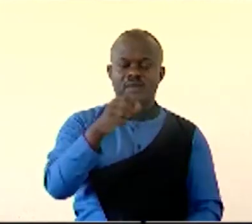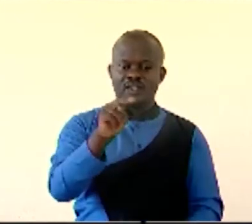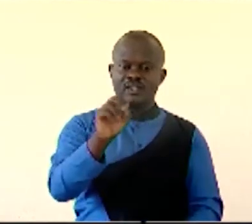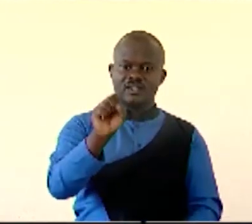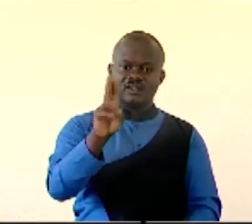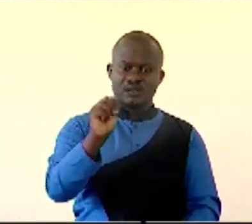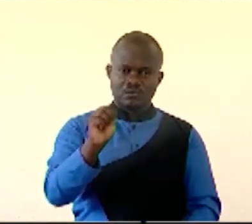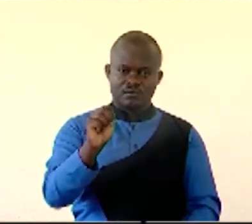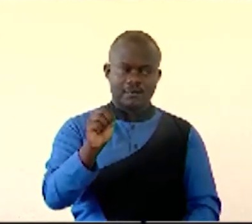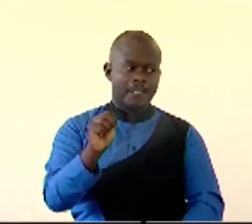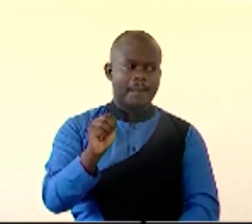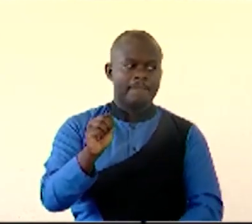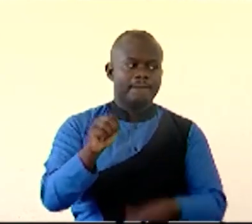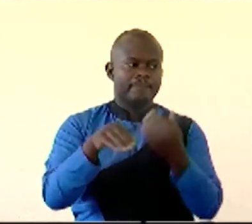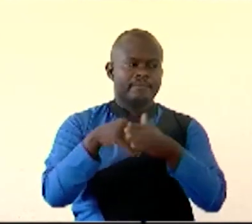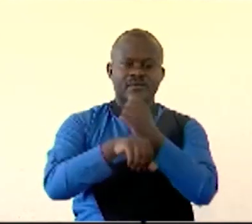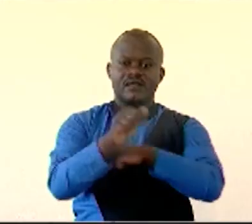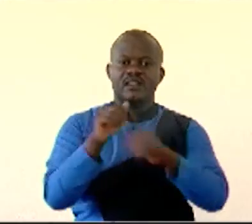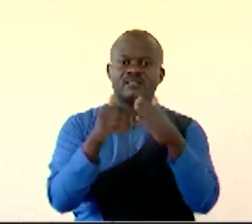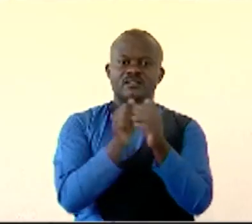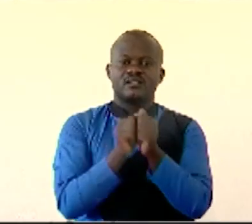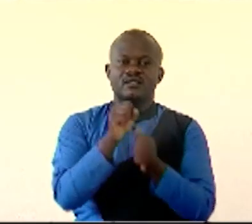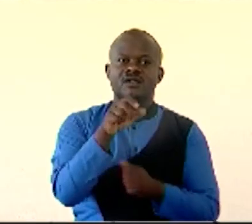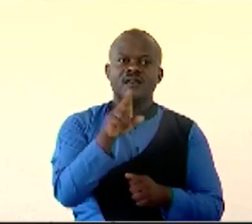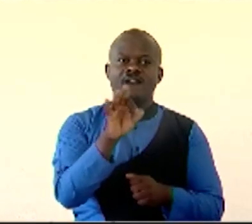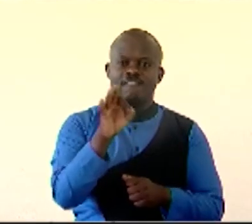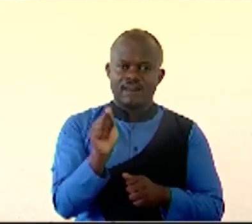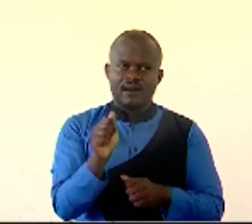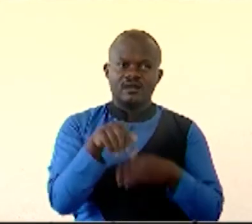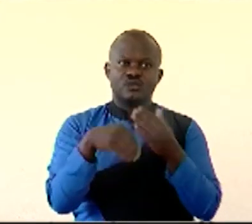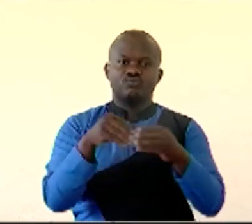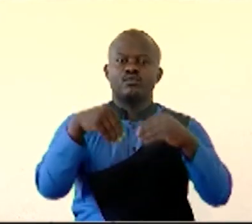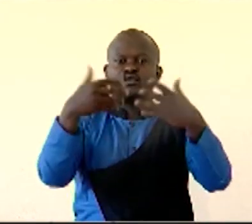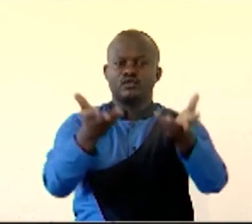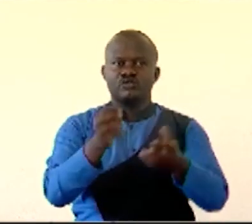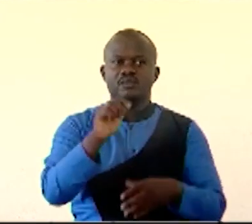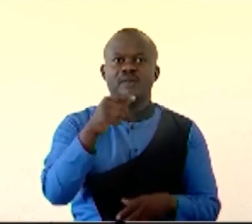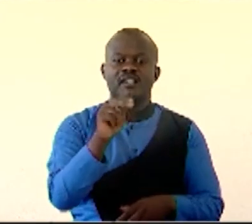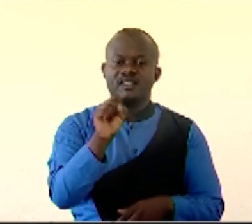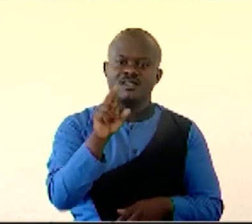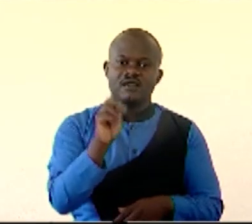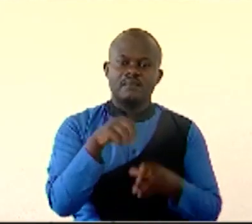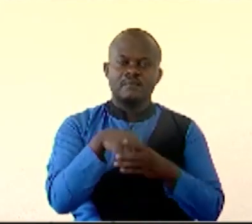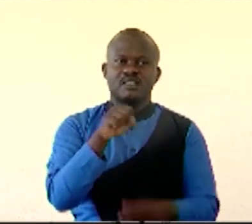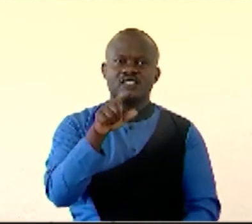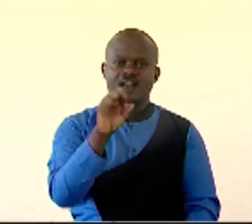magnesium reacts with sulfur to produce magnesium